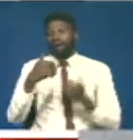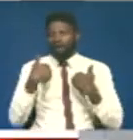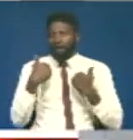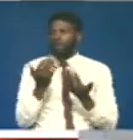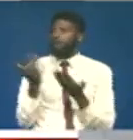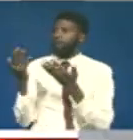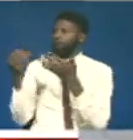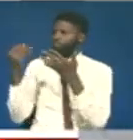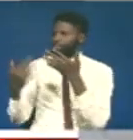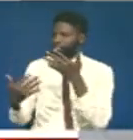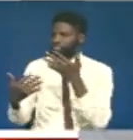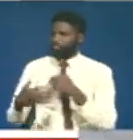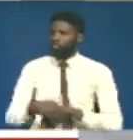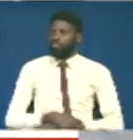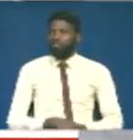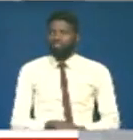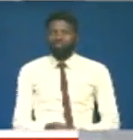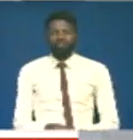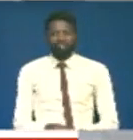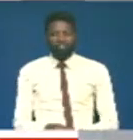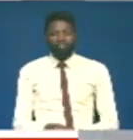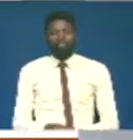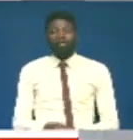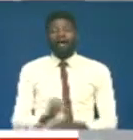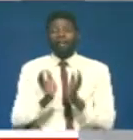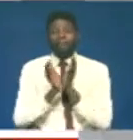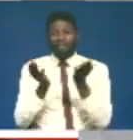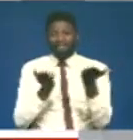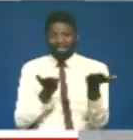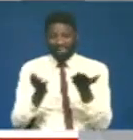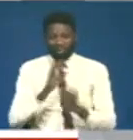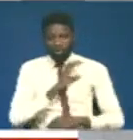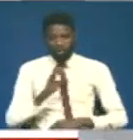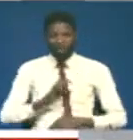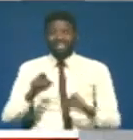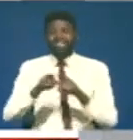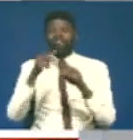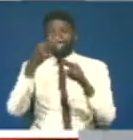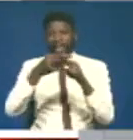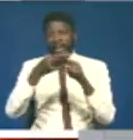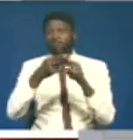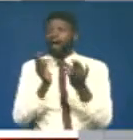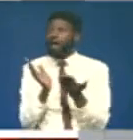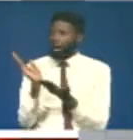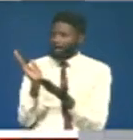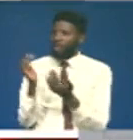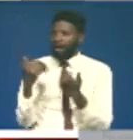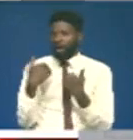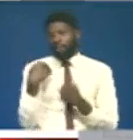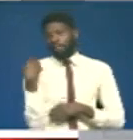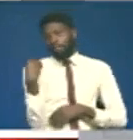Chris Wamalwa. The Public Service Commission has also shortlisted at least four outgoing Principal